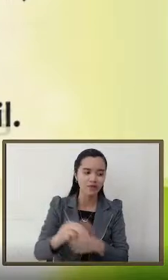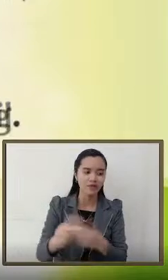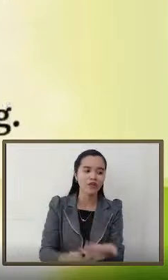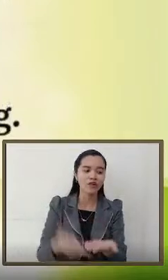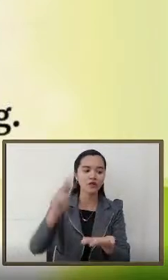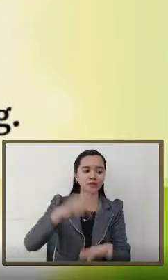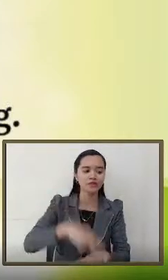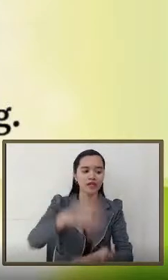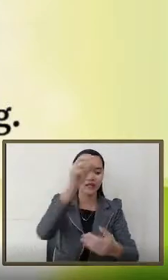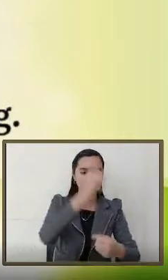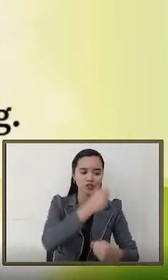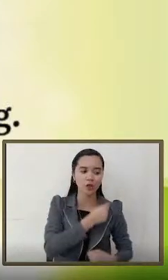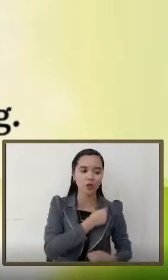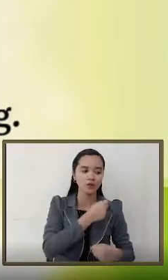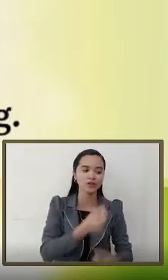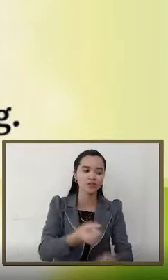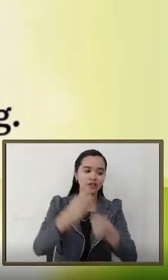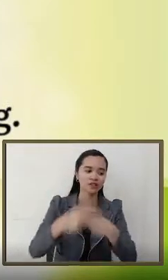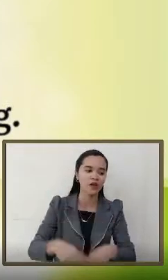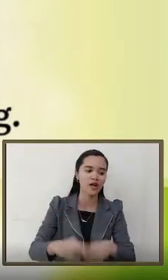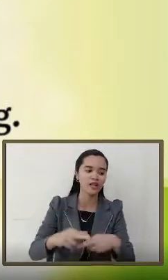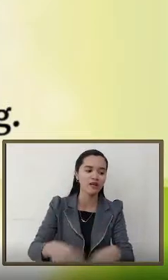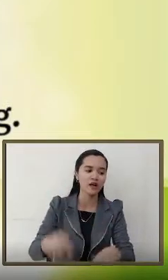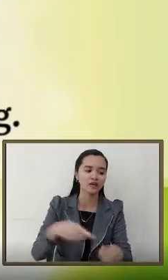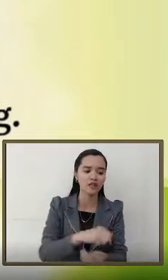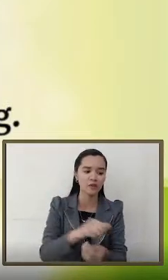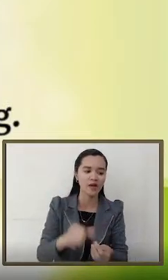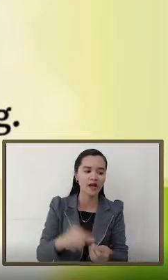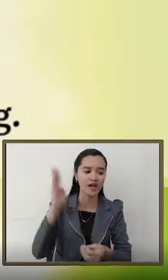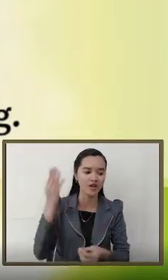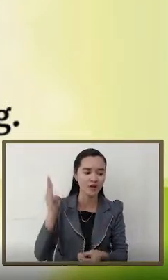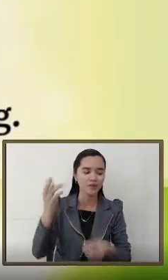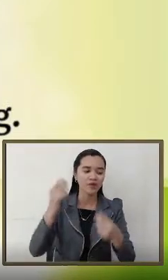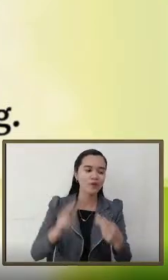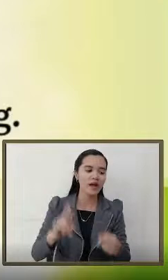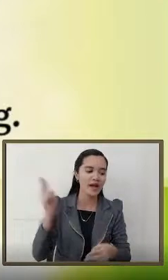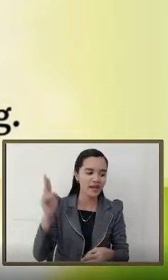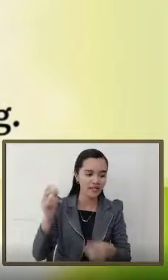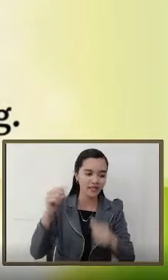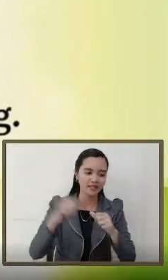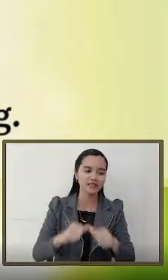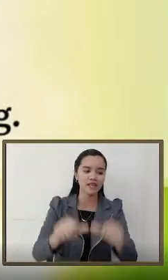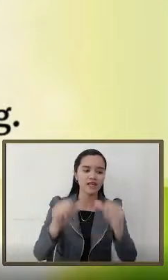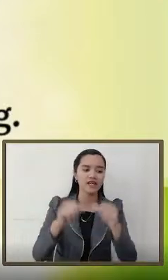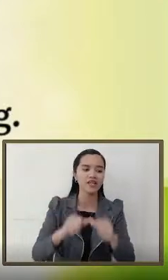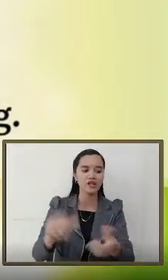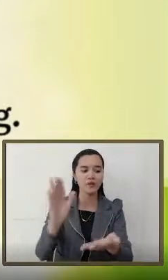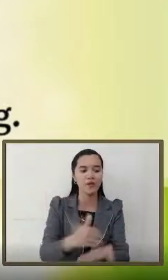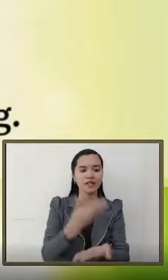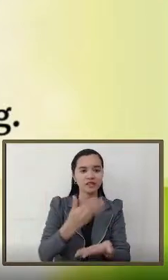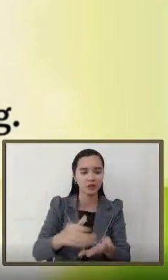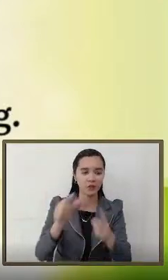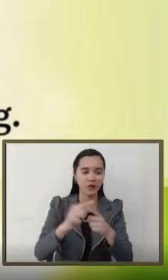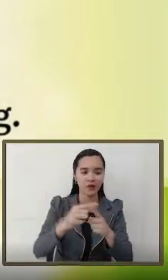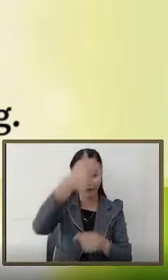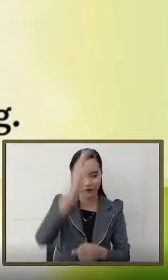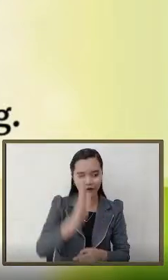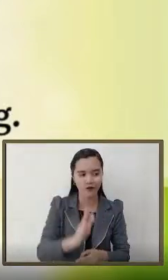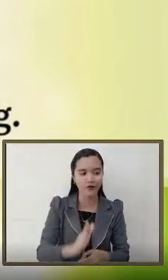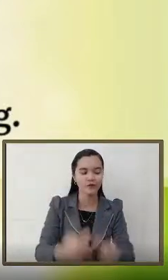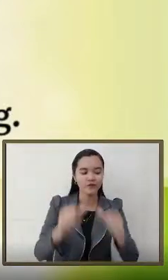fail. Roast and soldiers rally round the banner, ready, steady, pass the